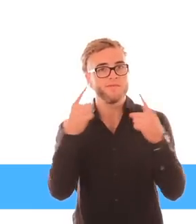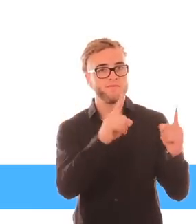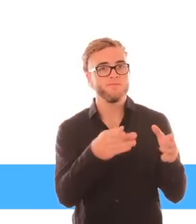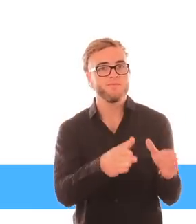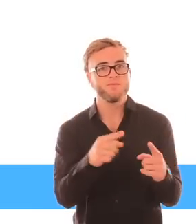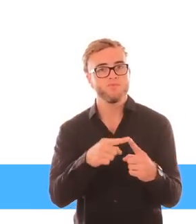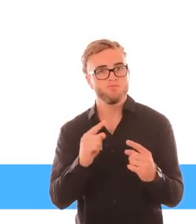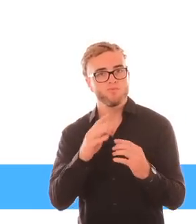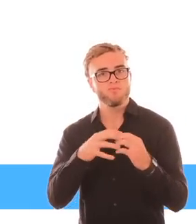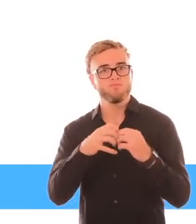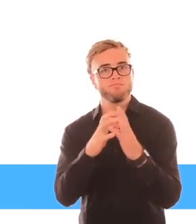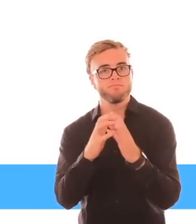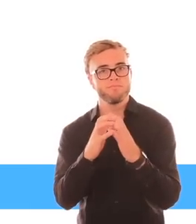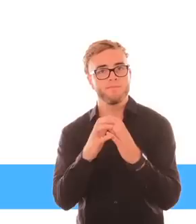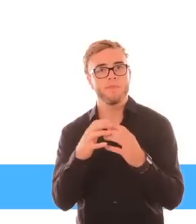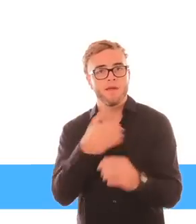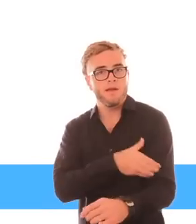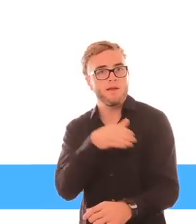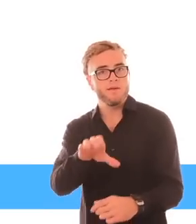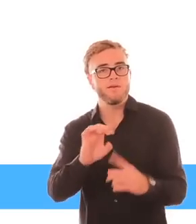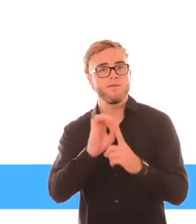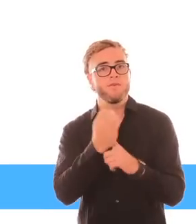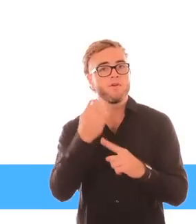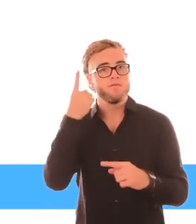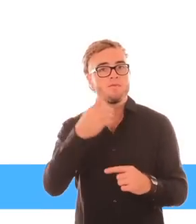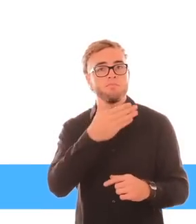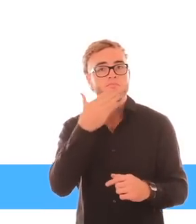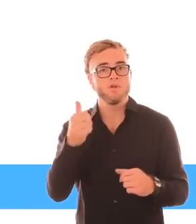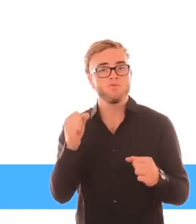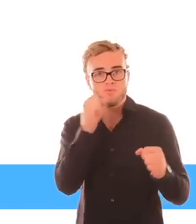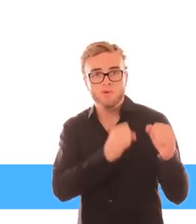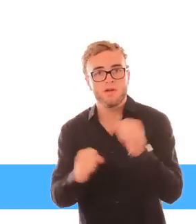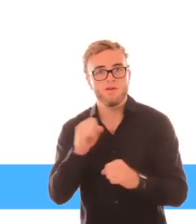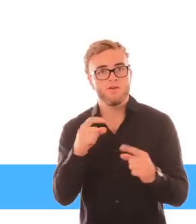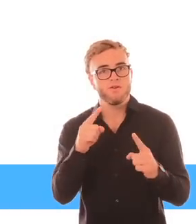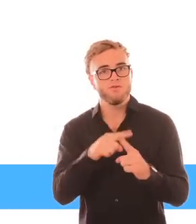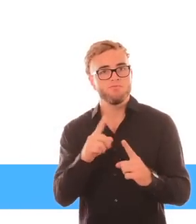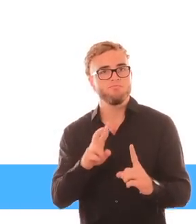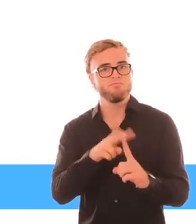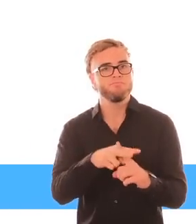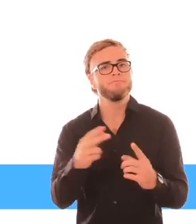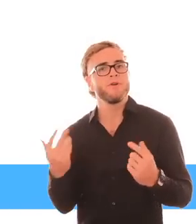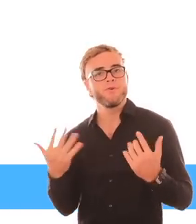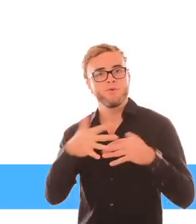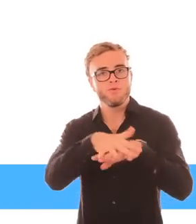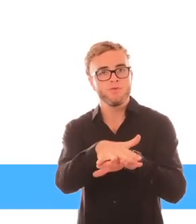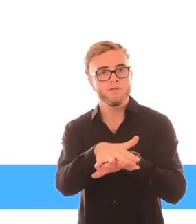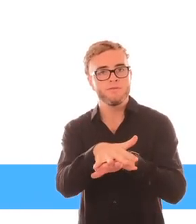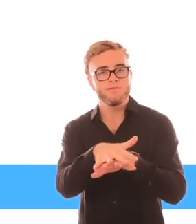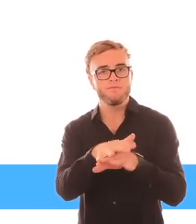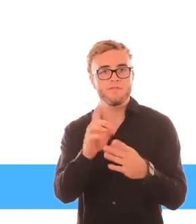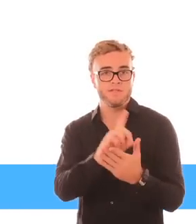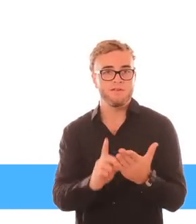find effective ways to create enabling environments, and the best strategy to adopt is inclusive or universal design. We'll get to